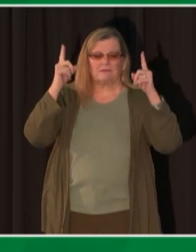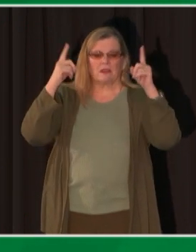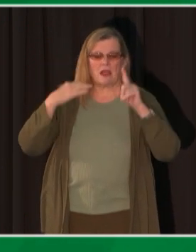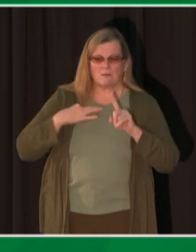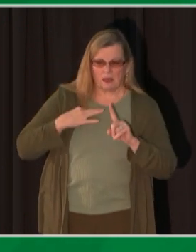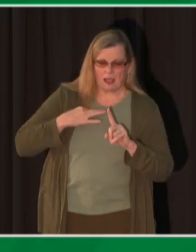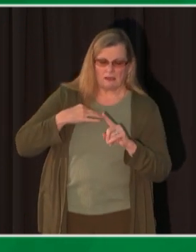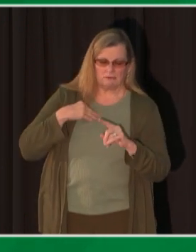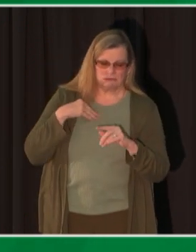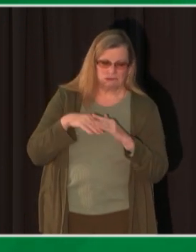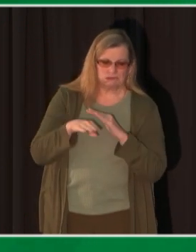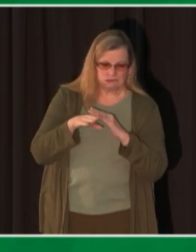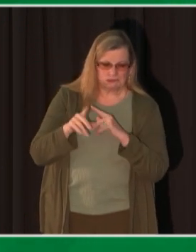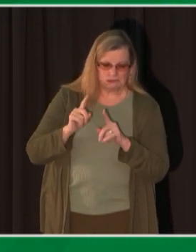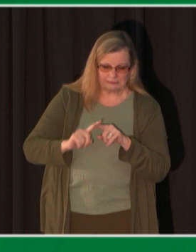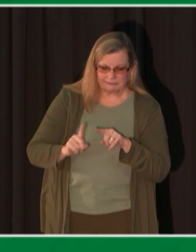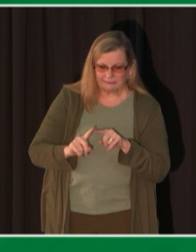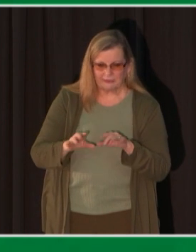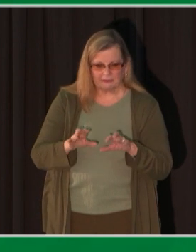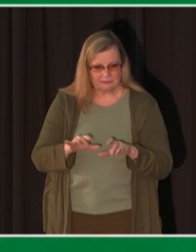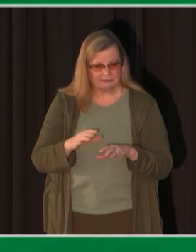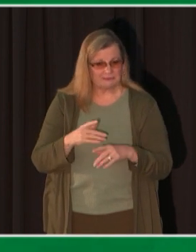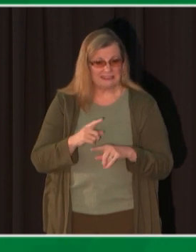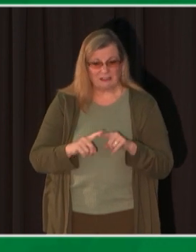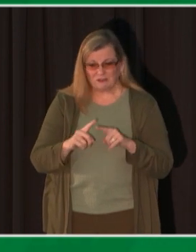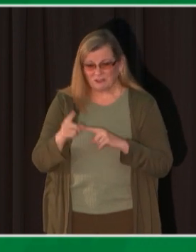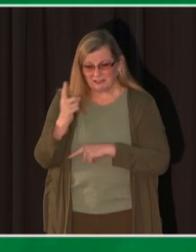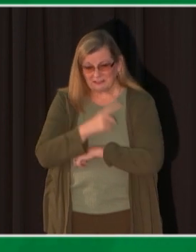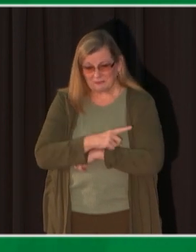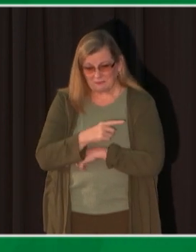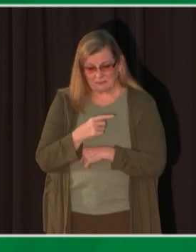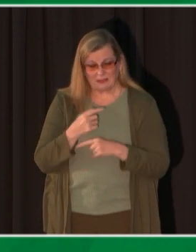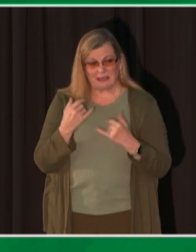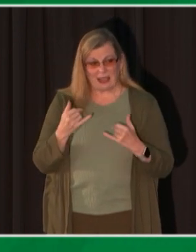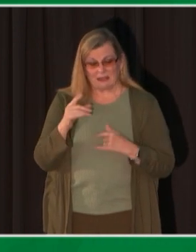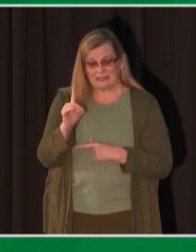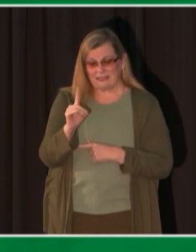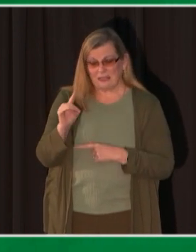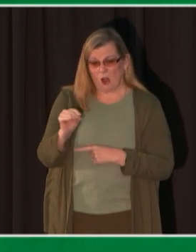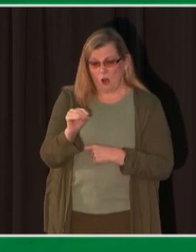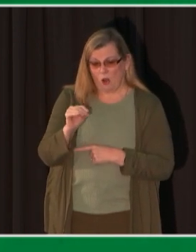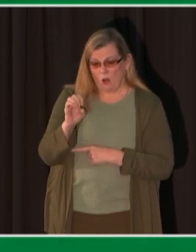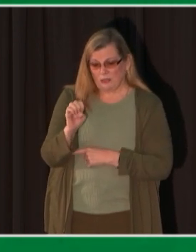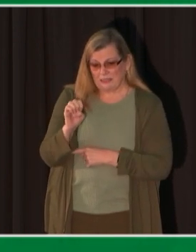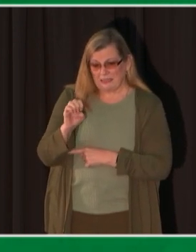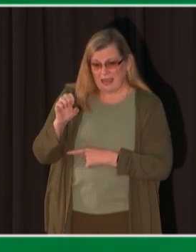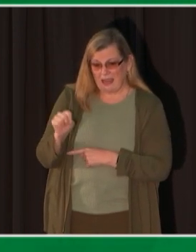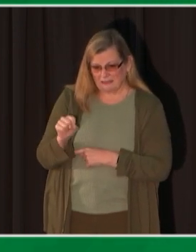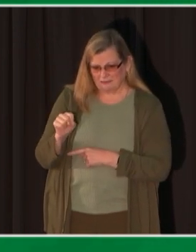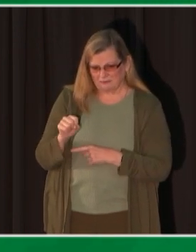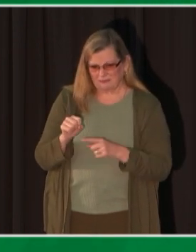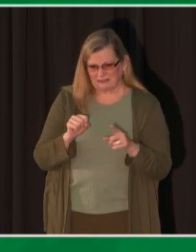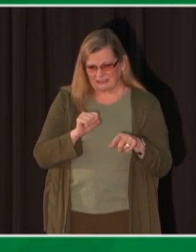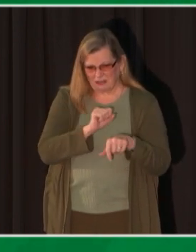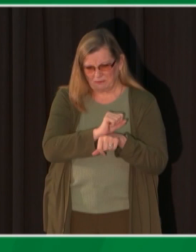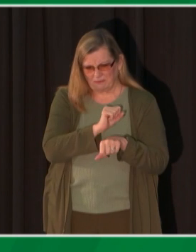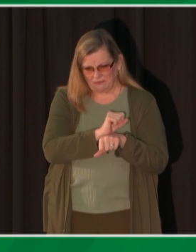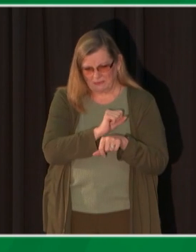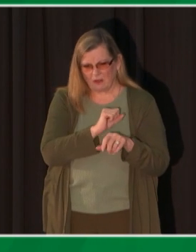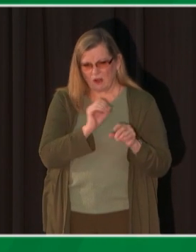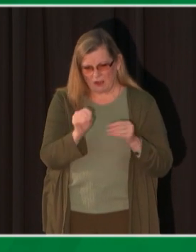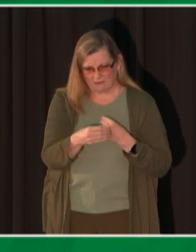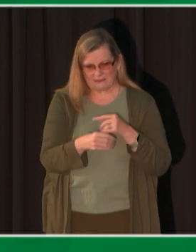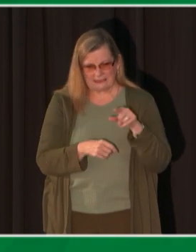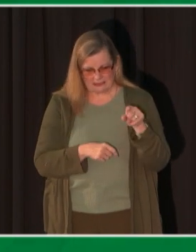days. The DOES, our unemployment office at DOES, continues to work through those